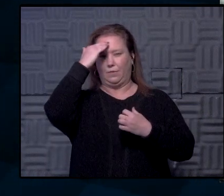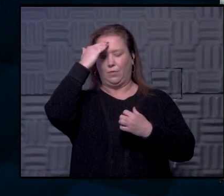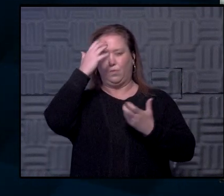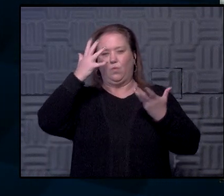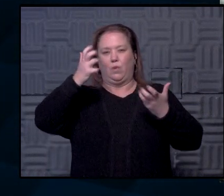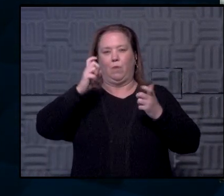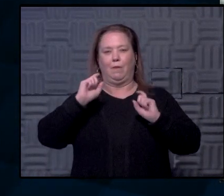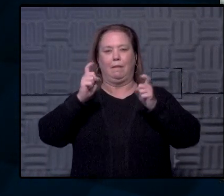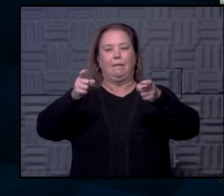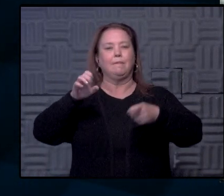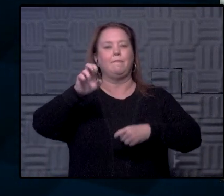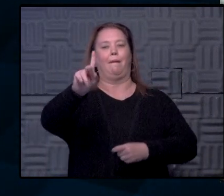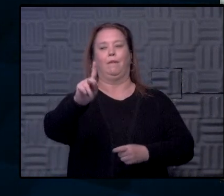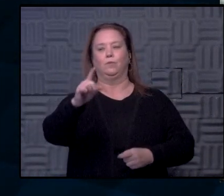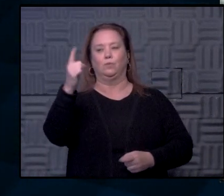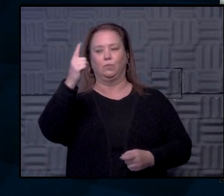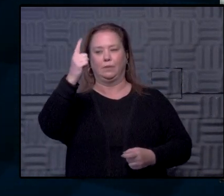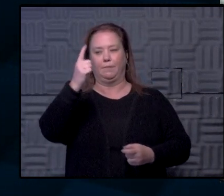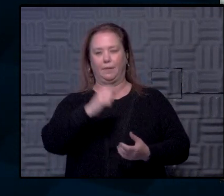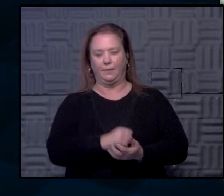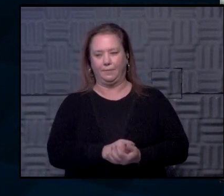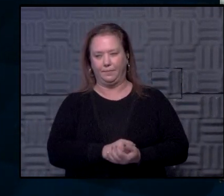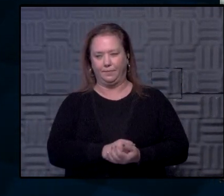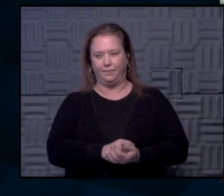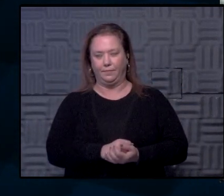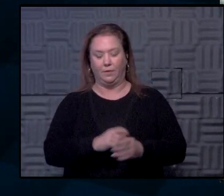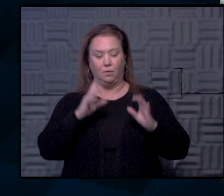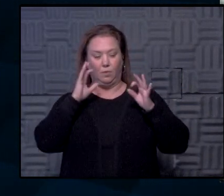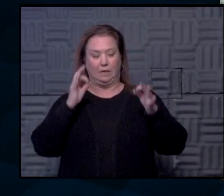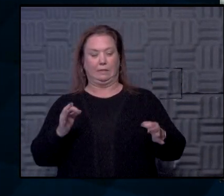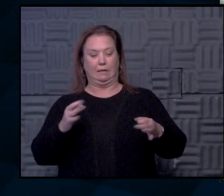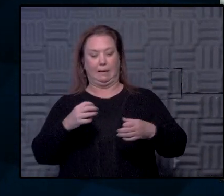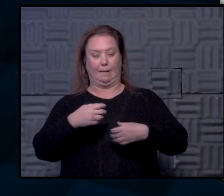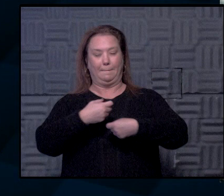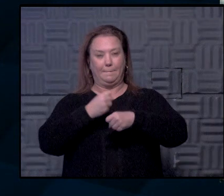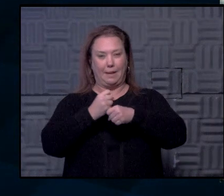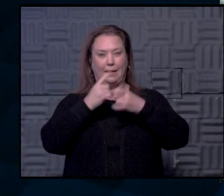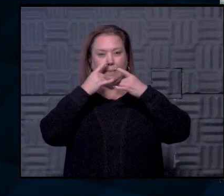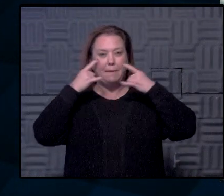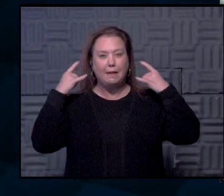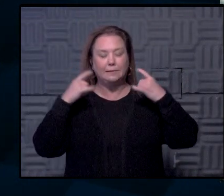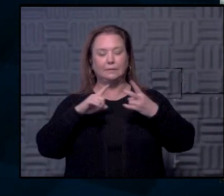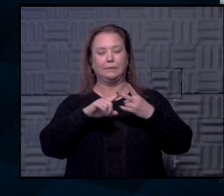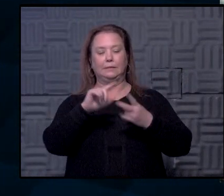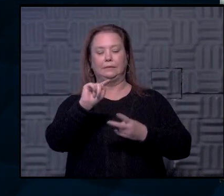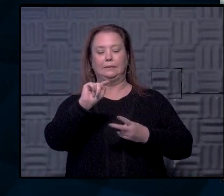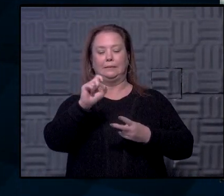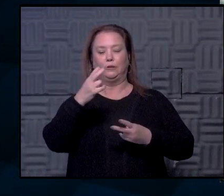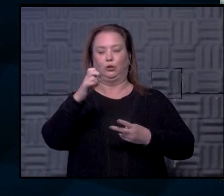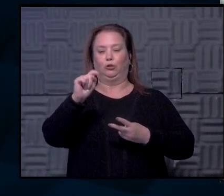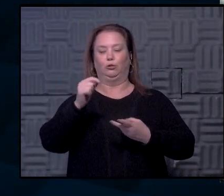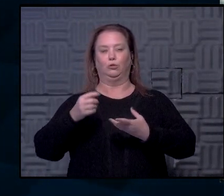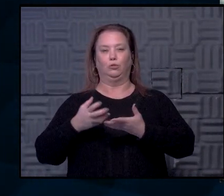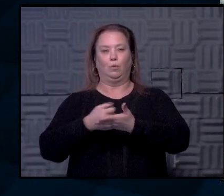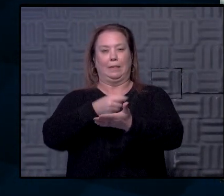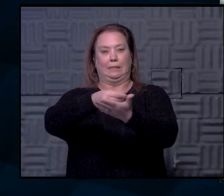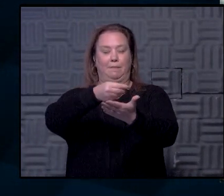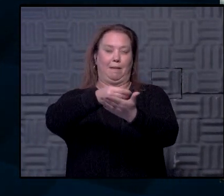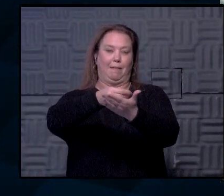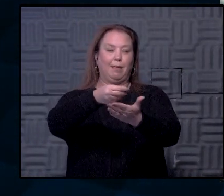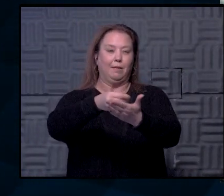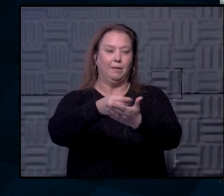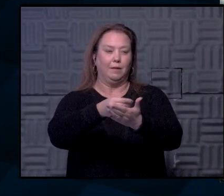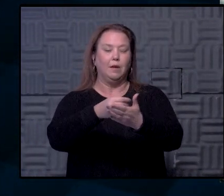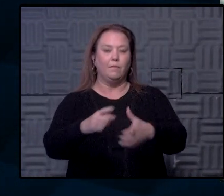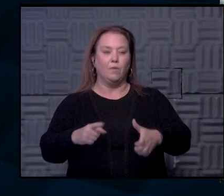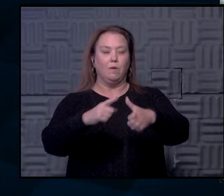wanted to give back and do something. So we decided to start making masks and T-shirts to raise money, particularly for